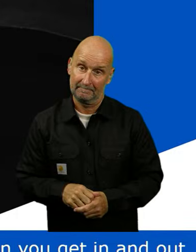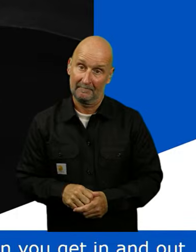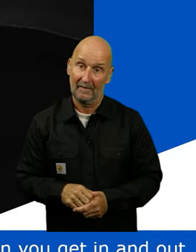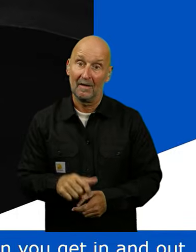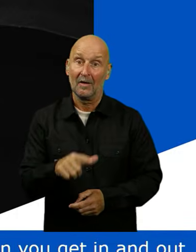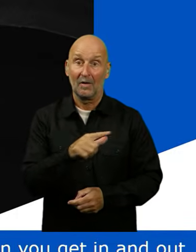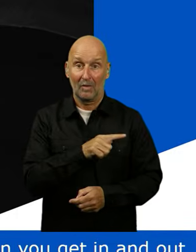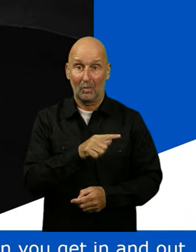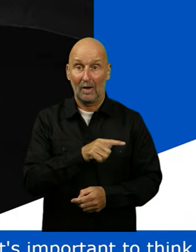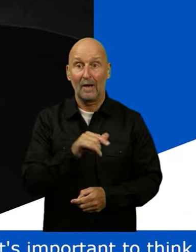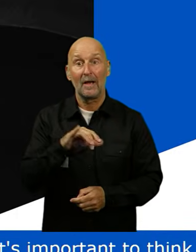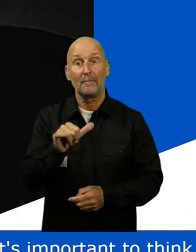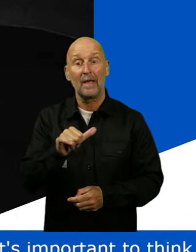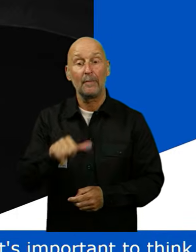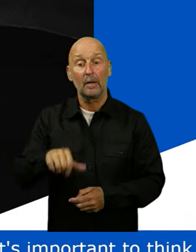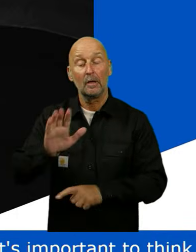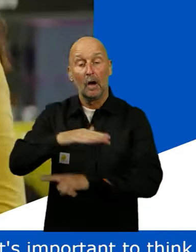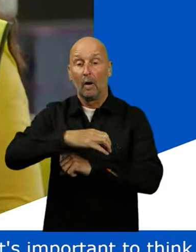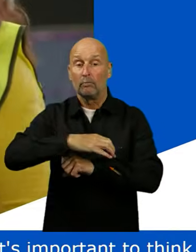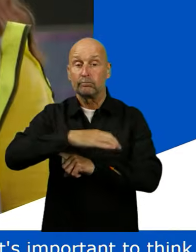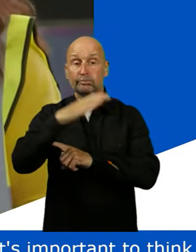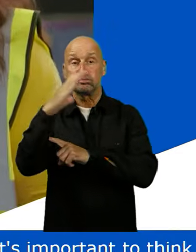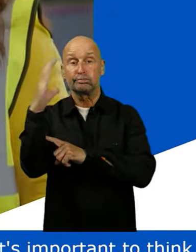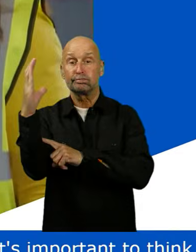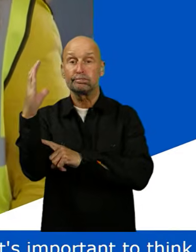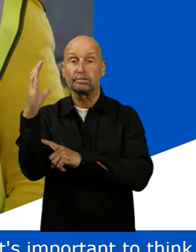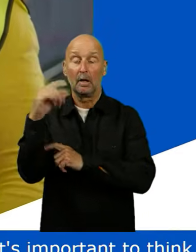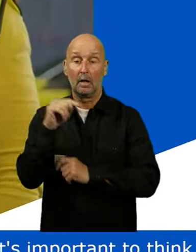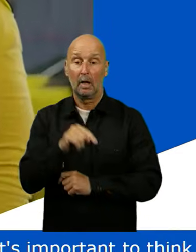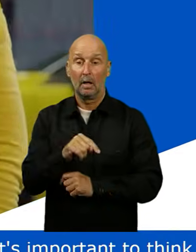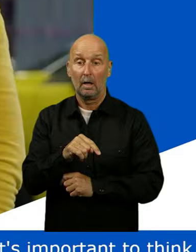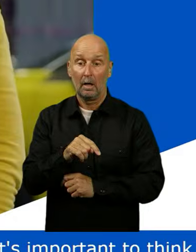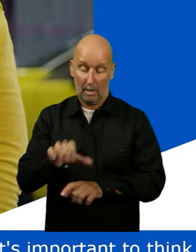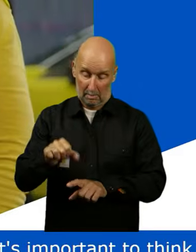as an electric tailgate can make all the difference to your journey.